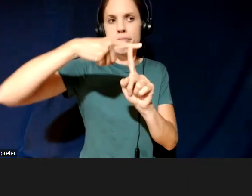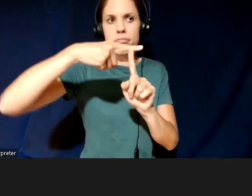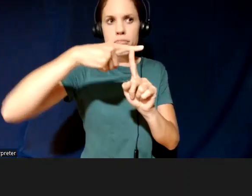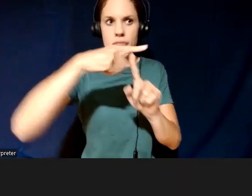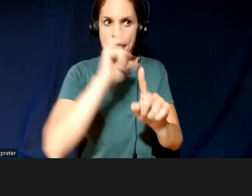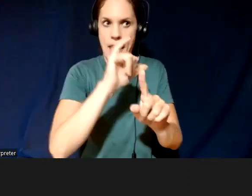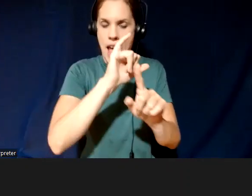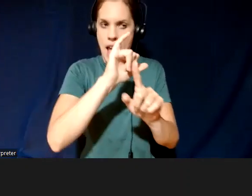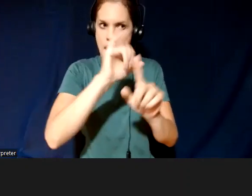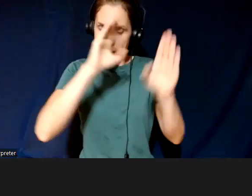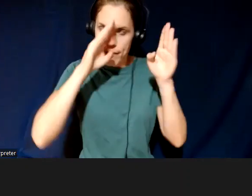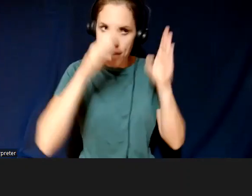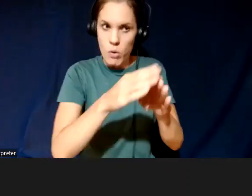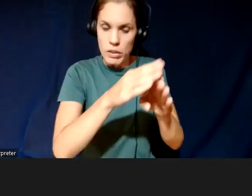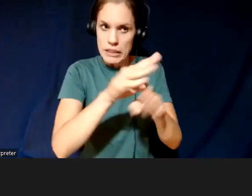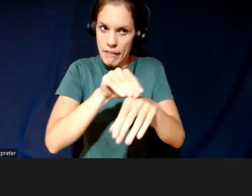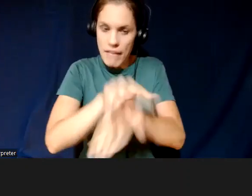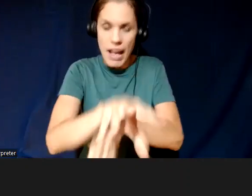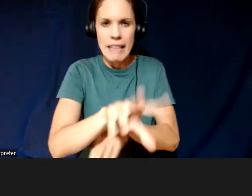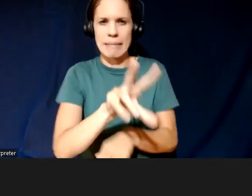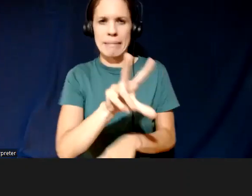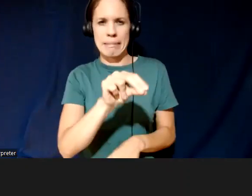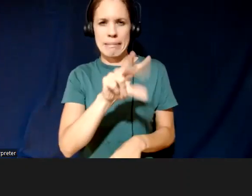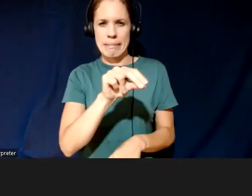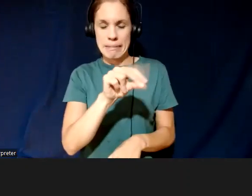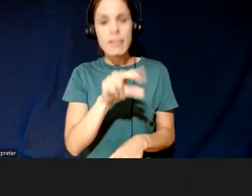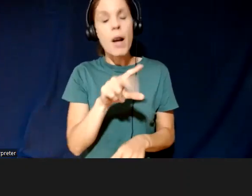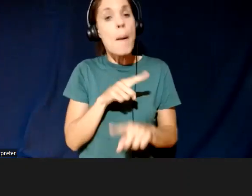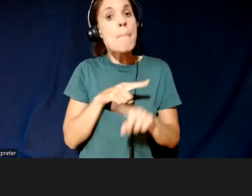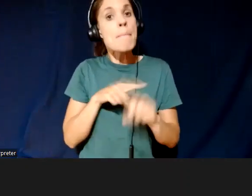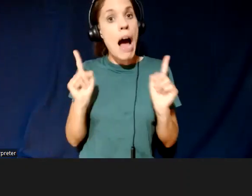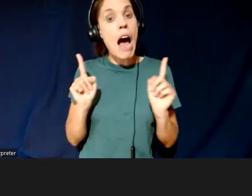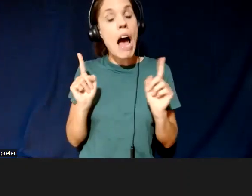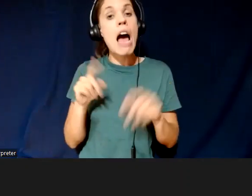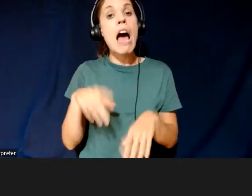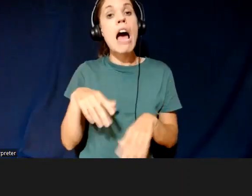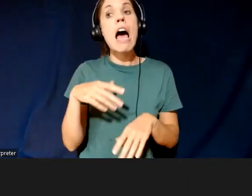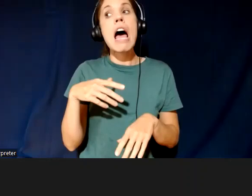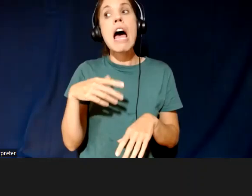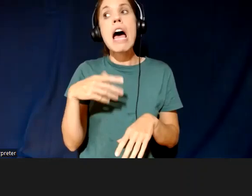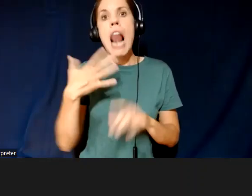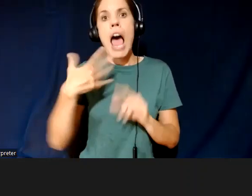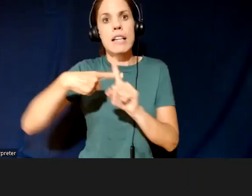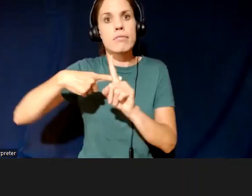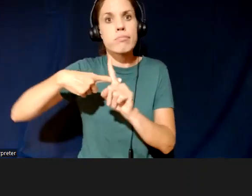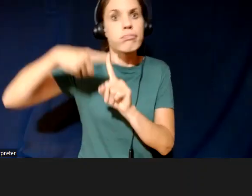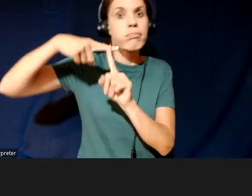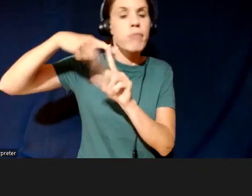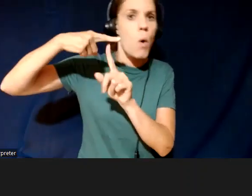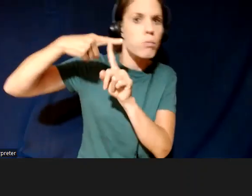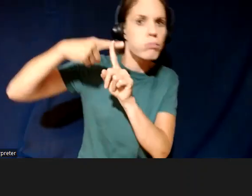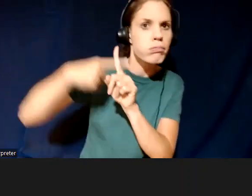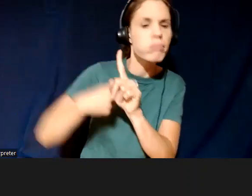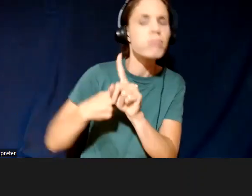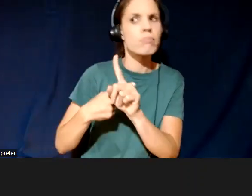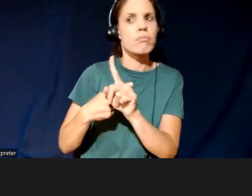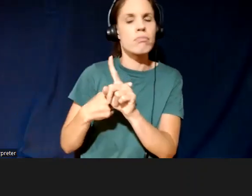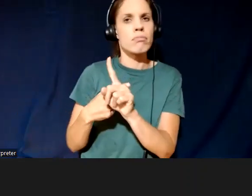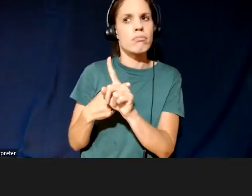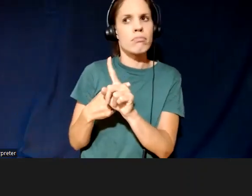capacity in the context of climate change can inform how it responds to other stressors. So it's not like that information